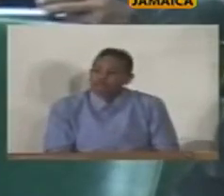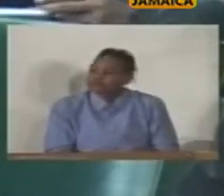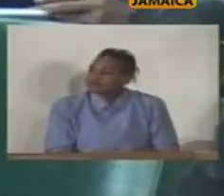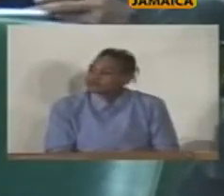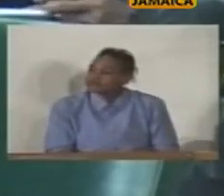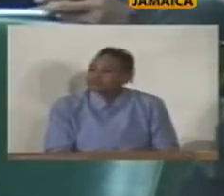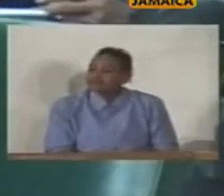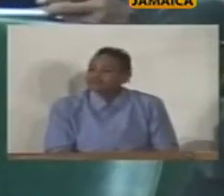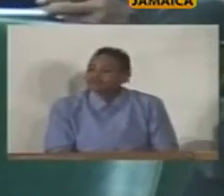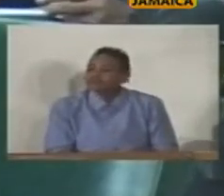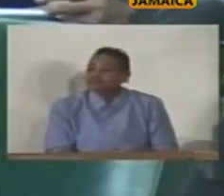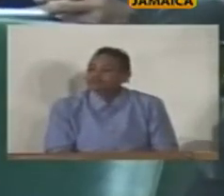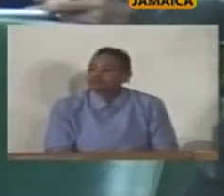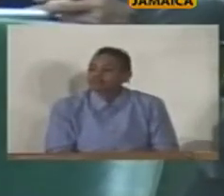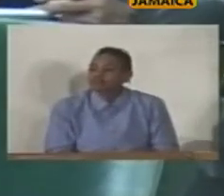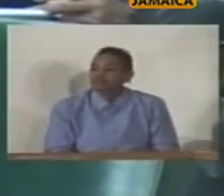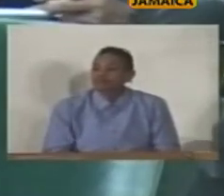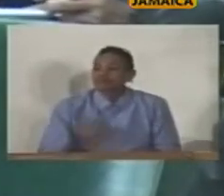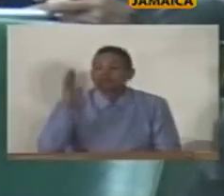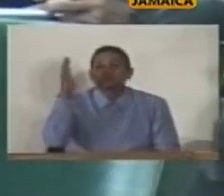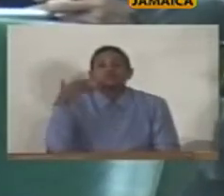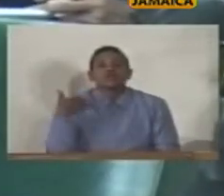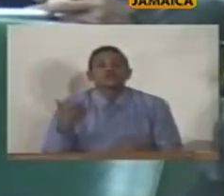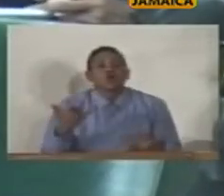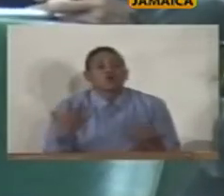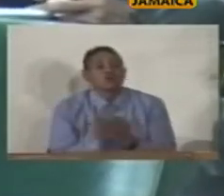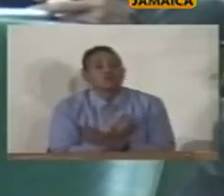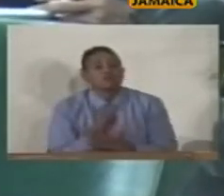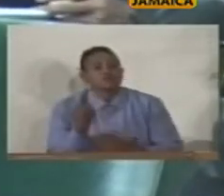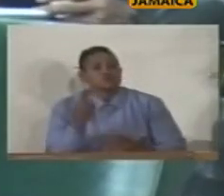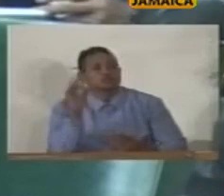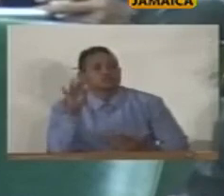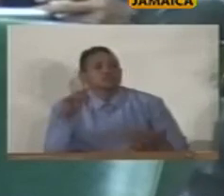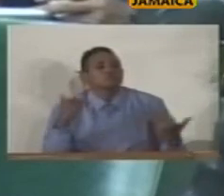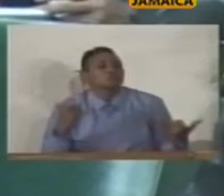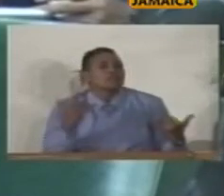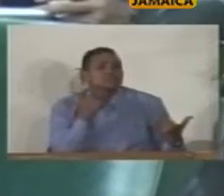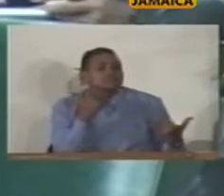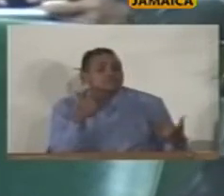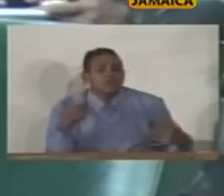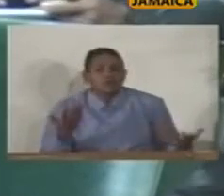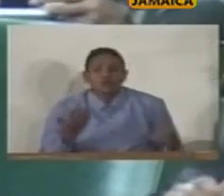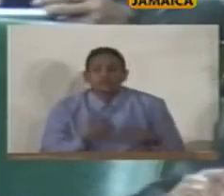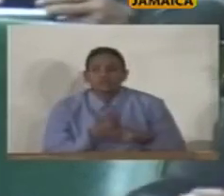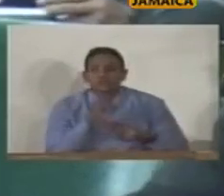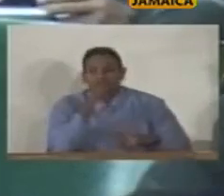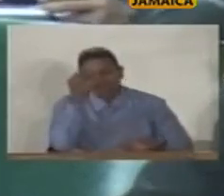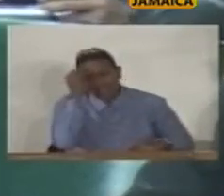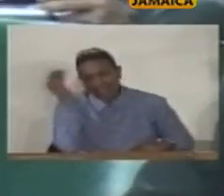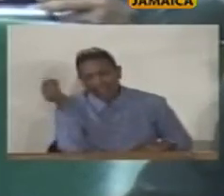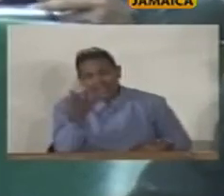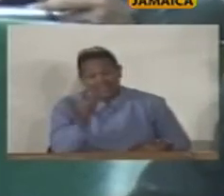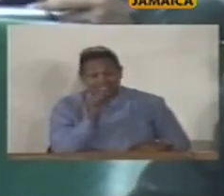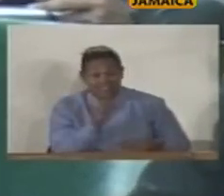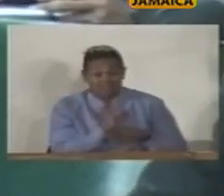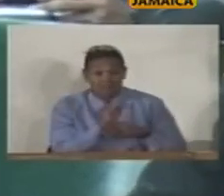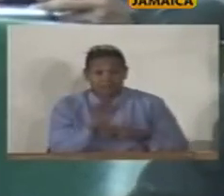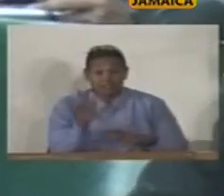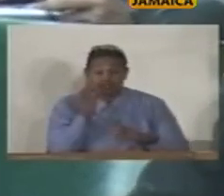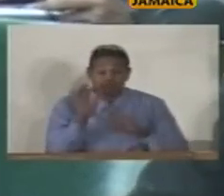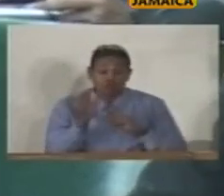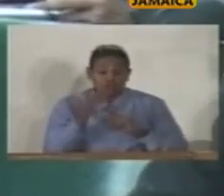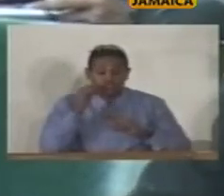Speaker, I'm using this opportunity to indicate that as Minister of Culture,